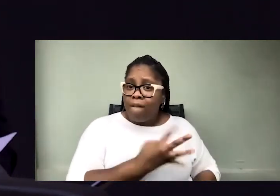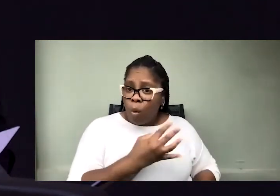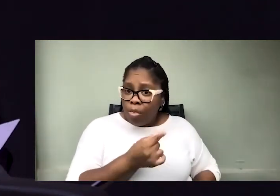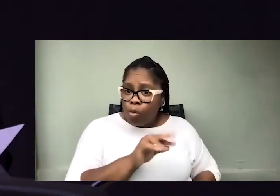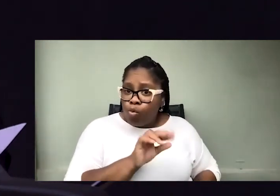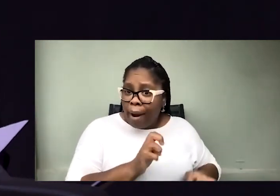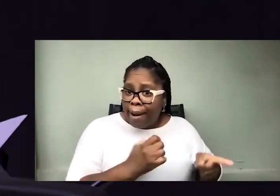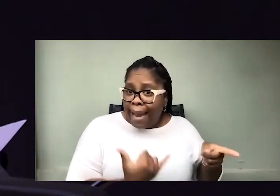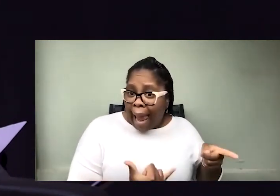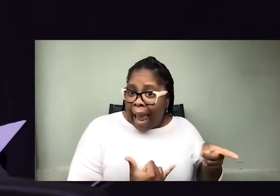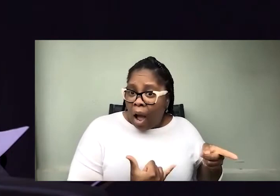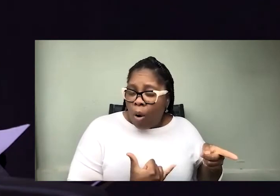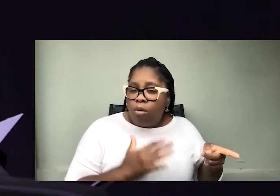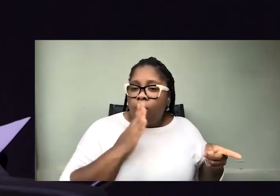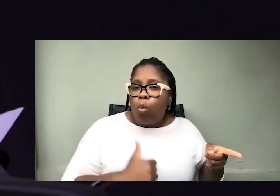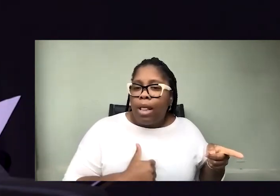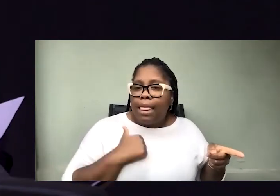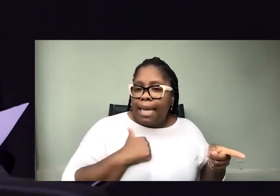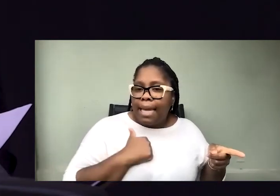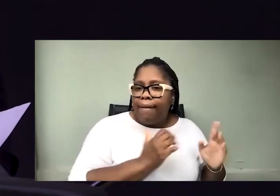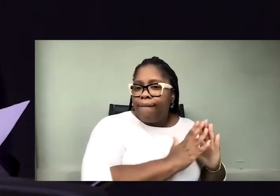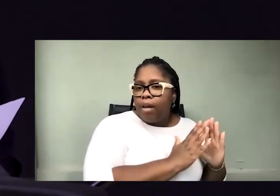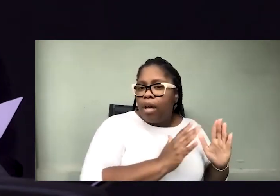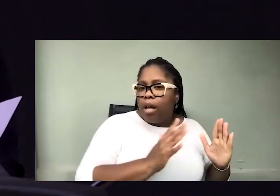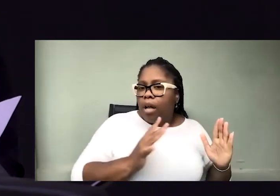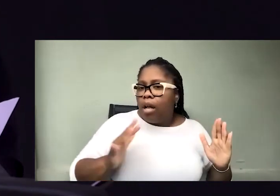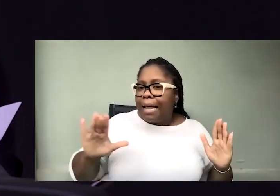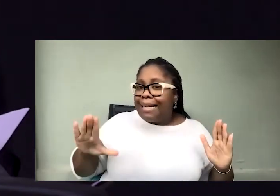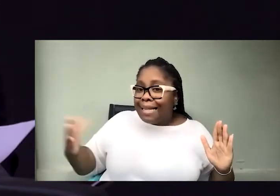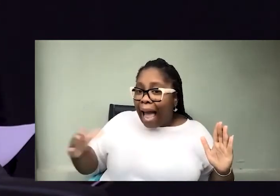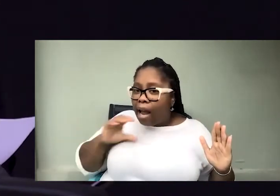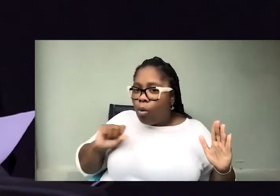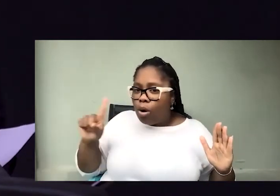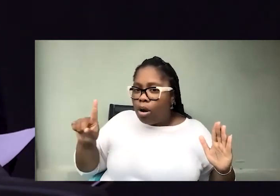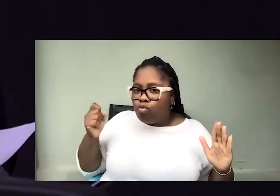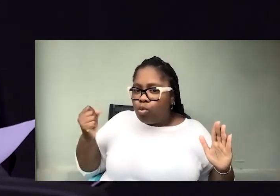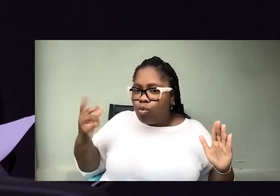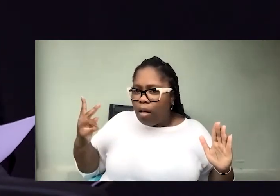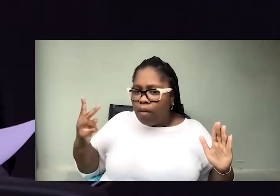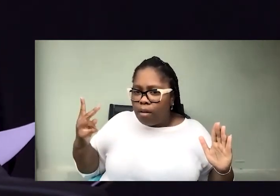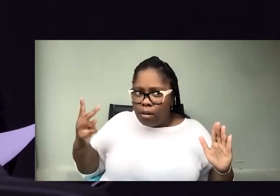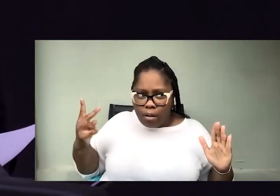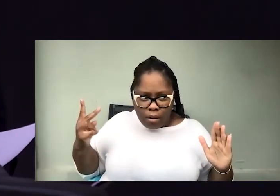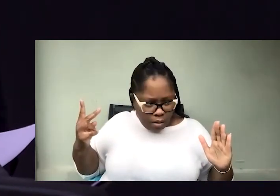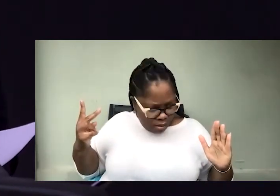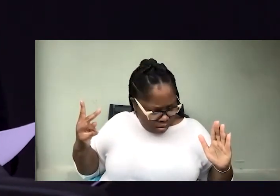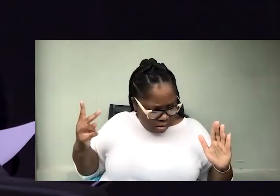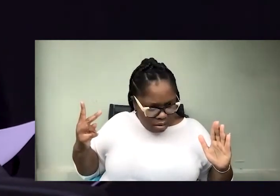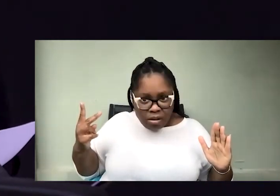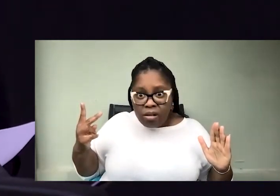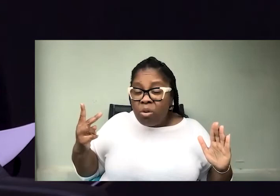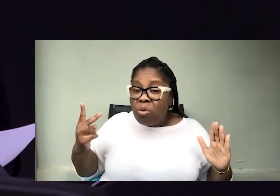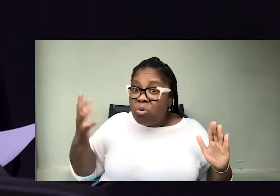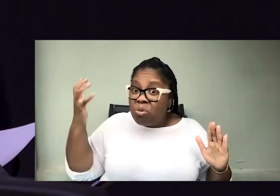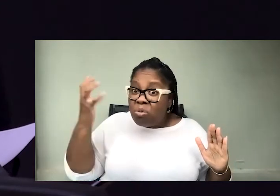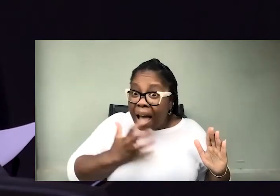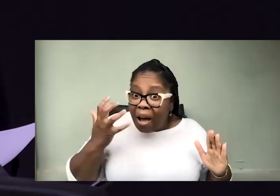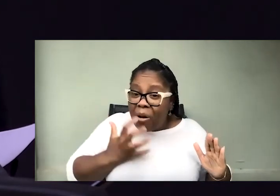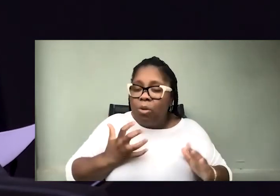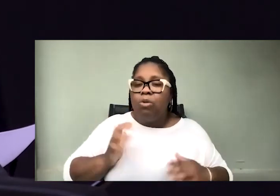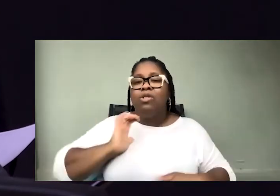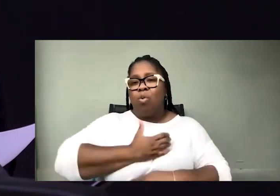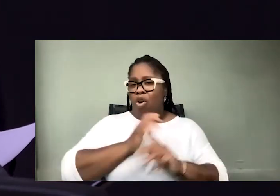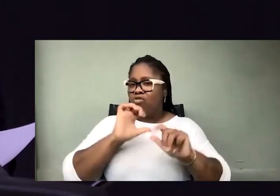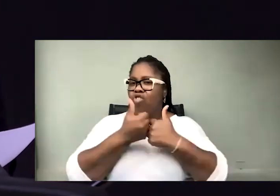until they're 112 years old. So isn't that unbelievable? So it's our challenge to